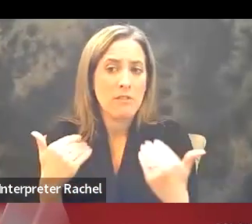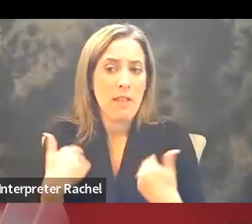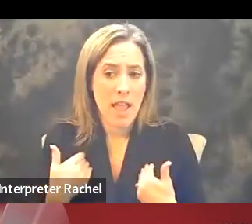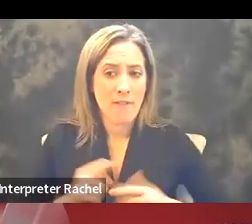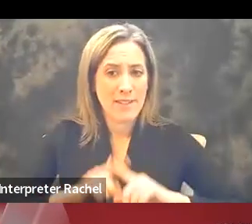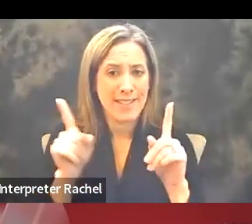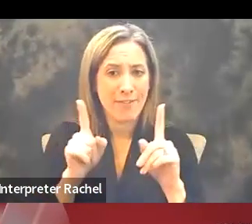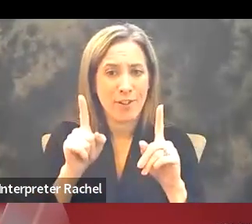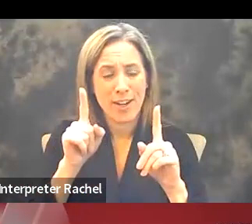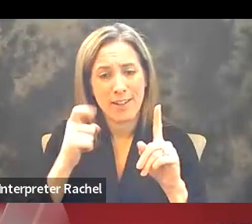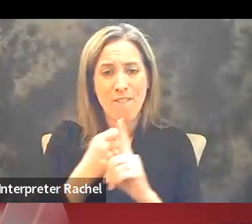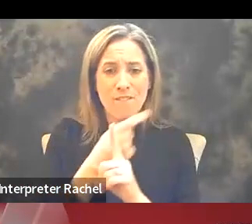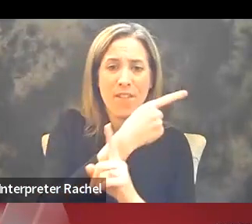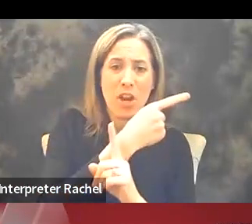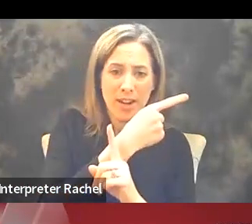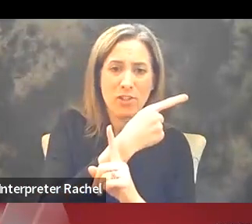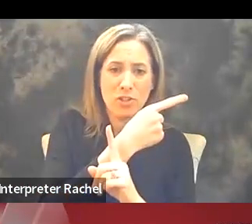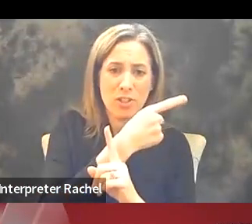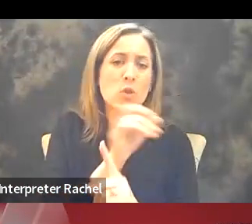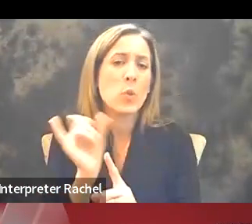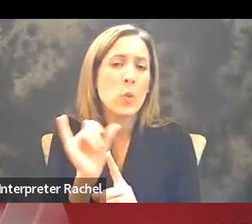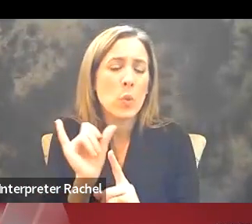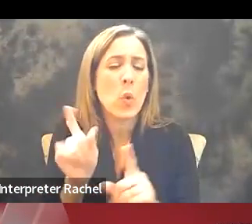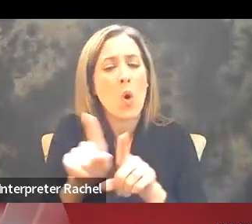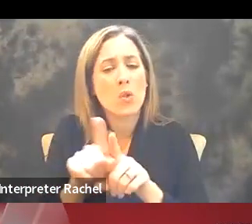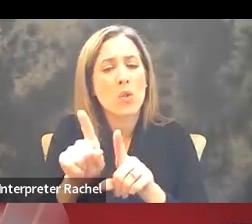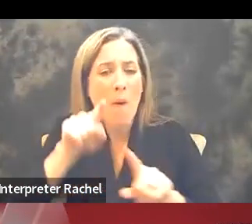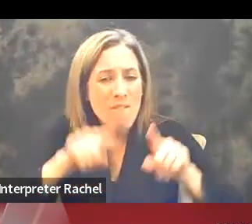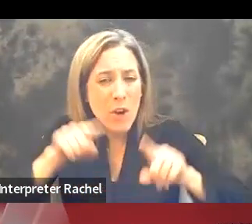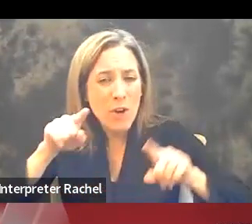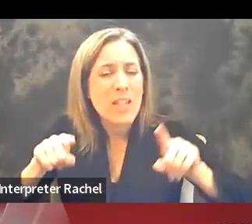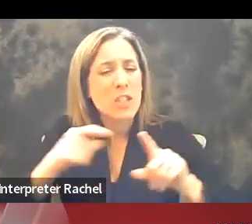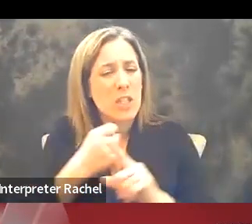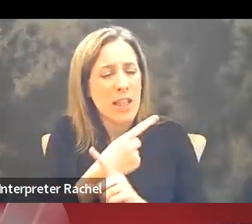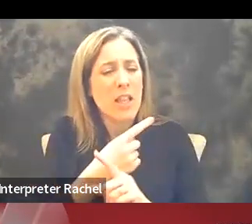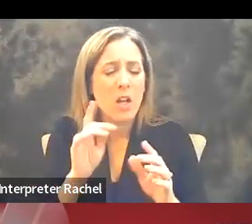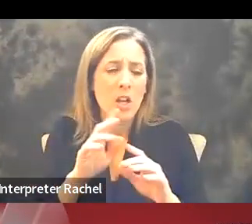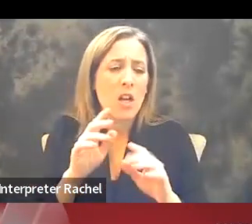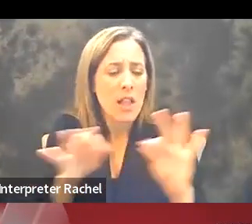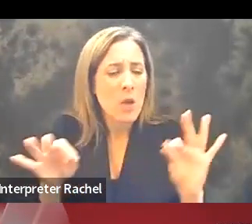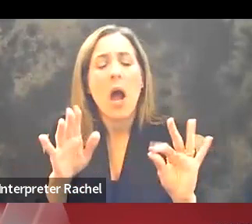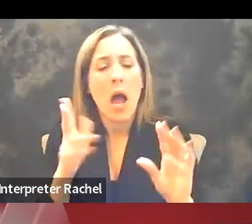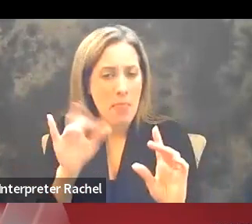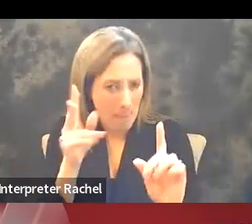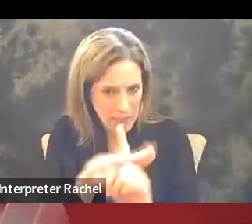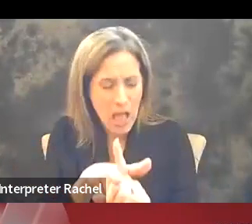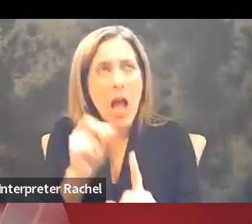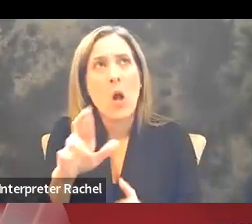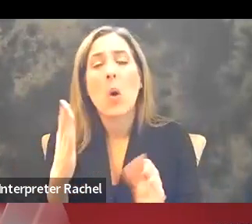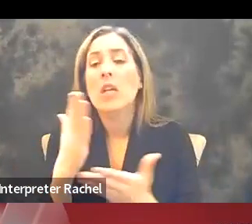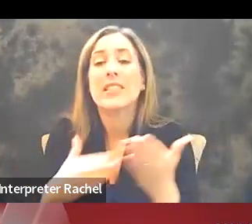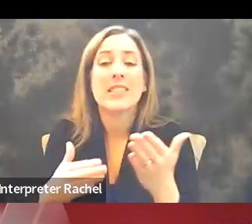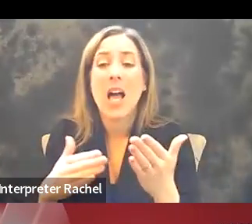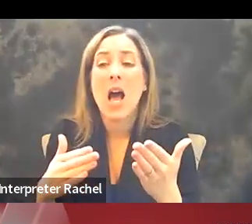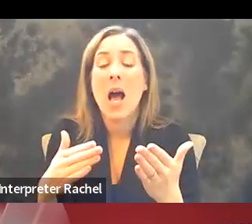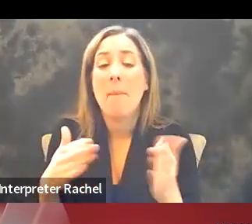different variants of the language as well, right? I think it's something that's very applicable, or even languages that are so widely spoken